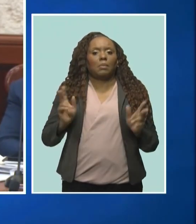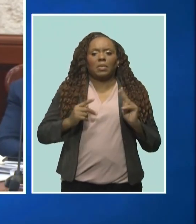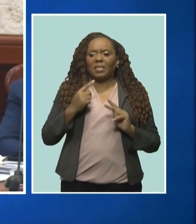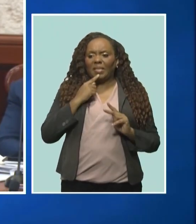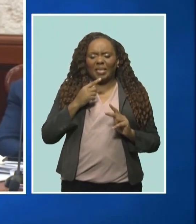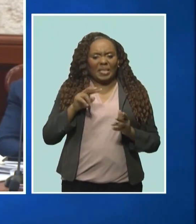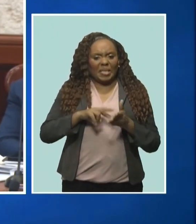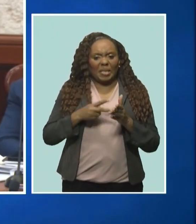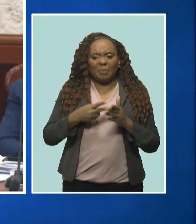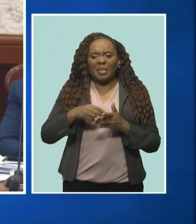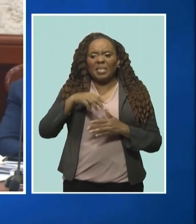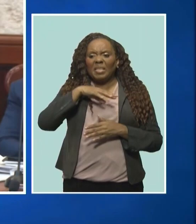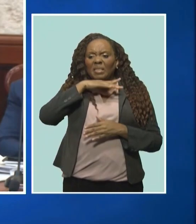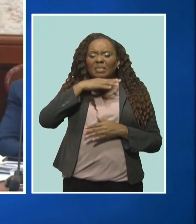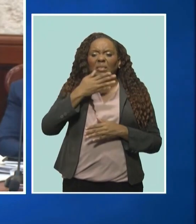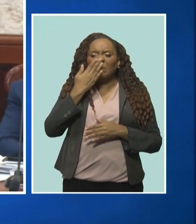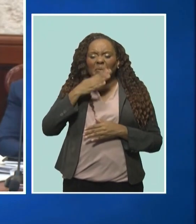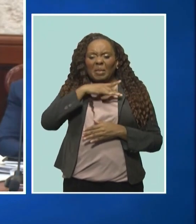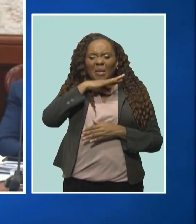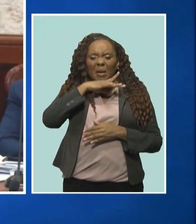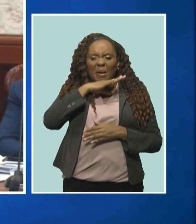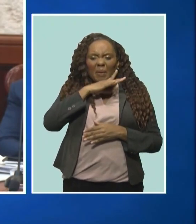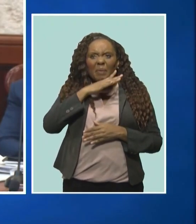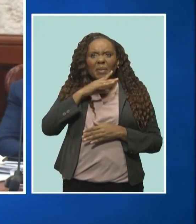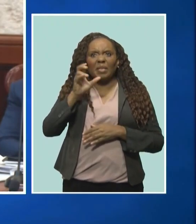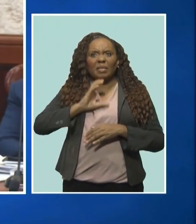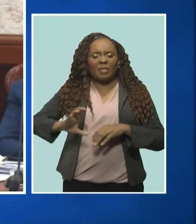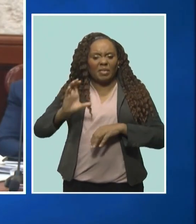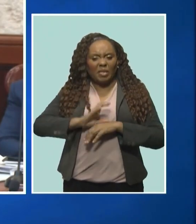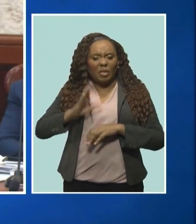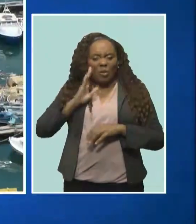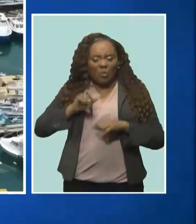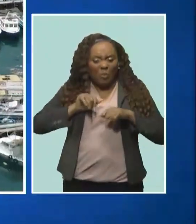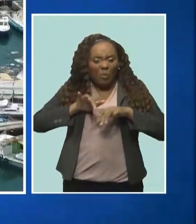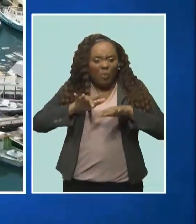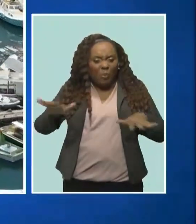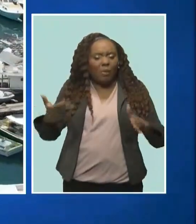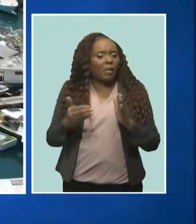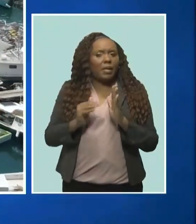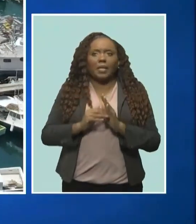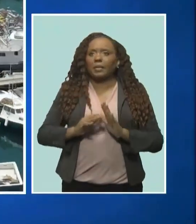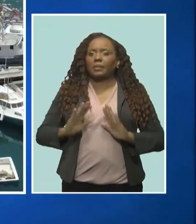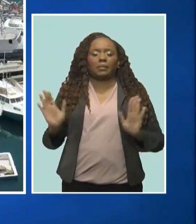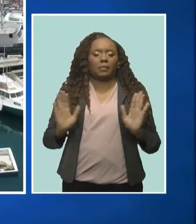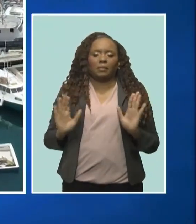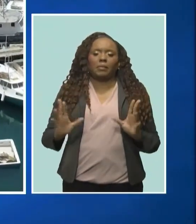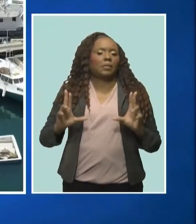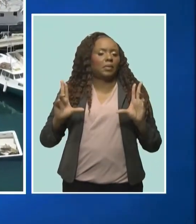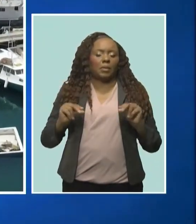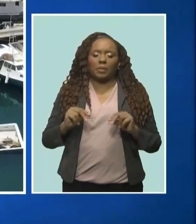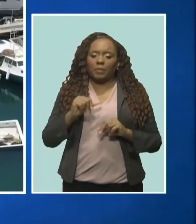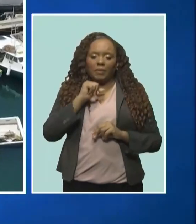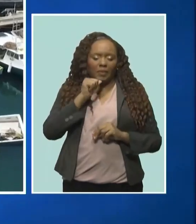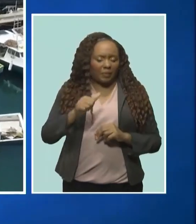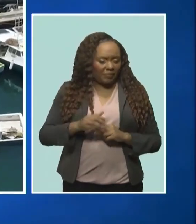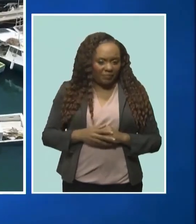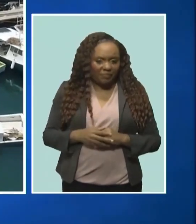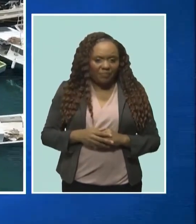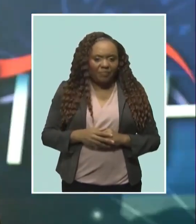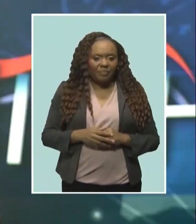Barbados again? No, not under our watch. Rachel Agard, CBC